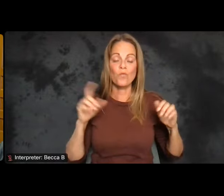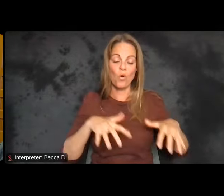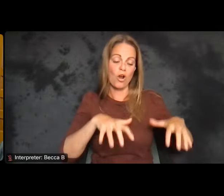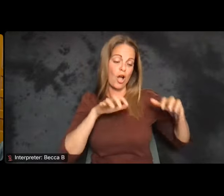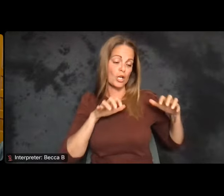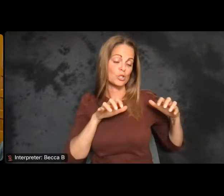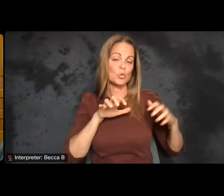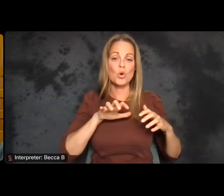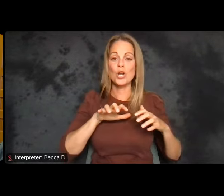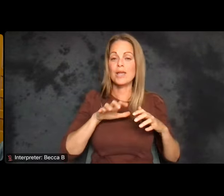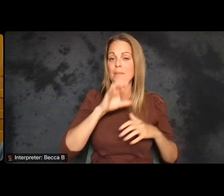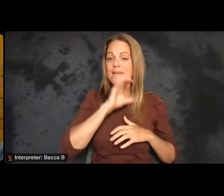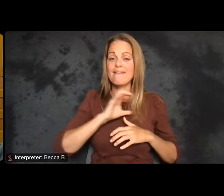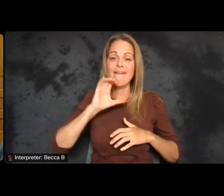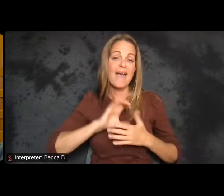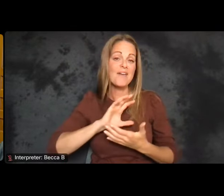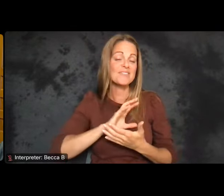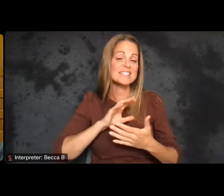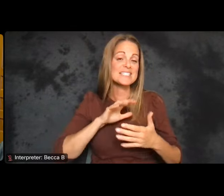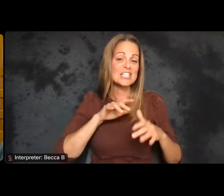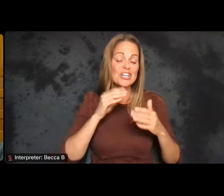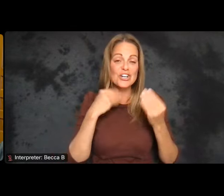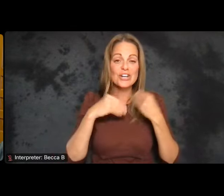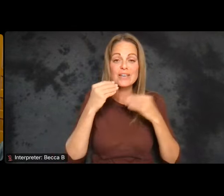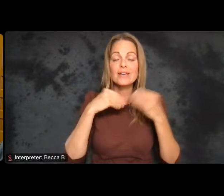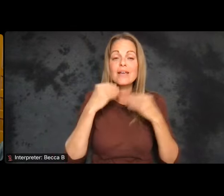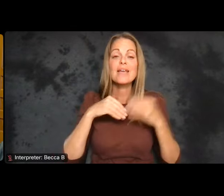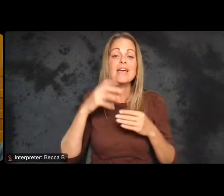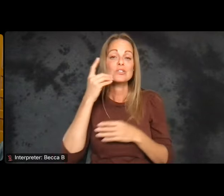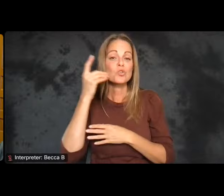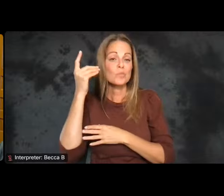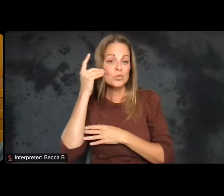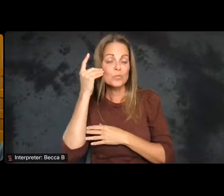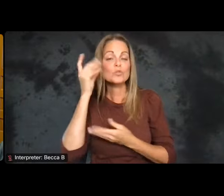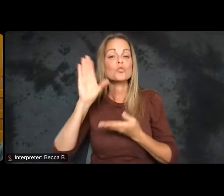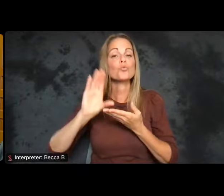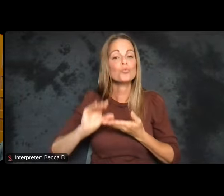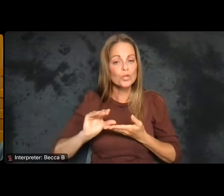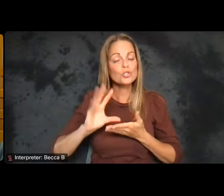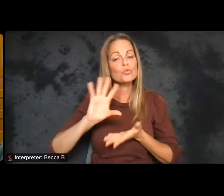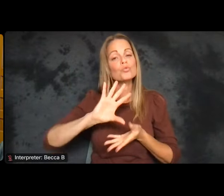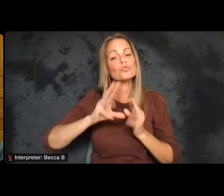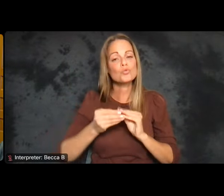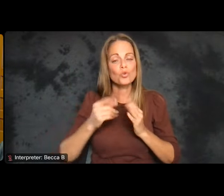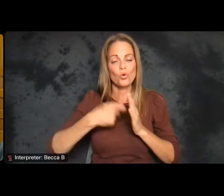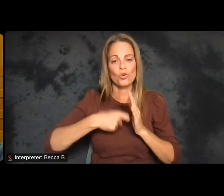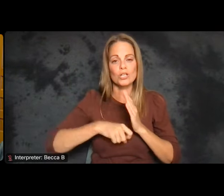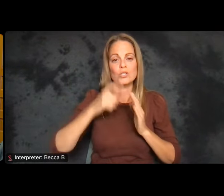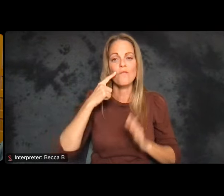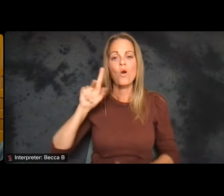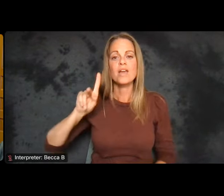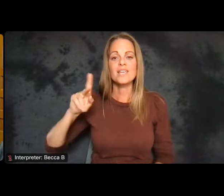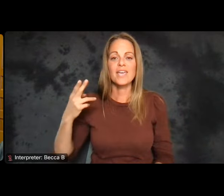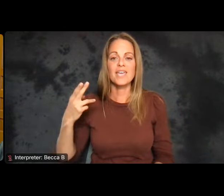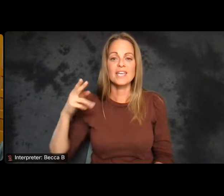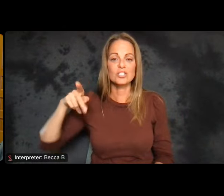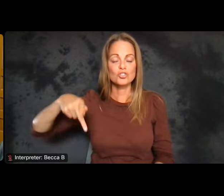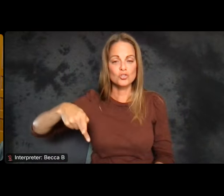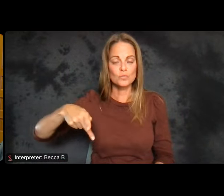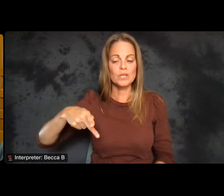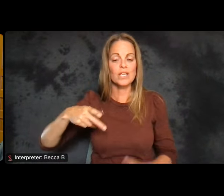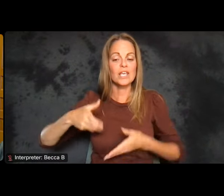and gymnasiums, which stands to reduce total project costs. For KHP, the partnership provides